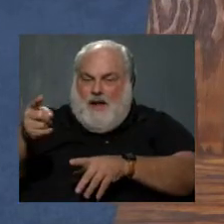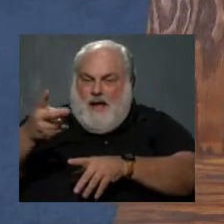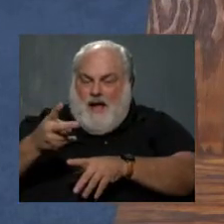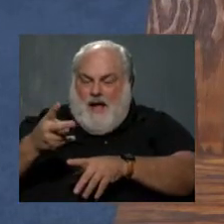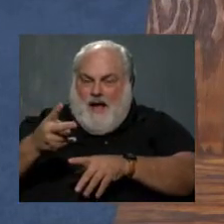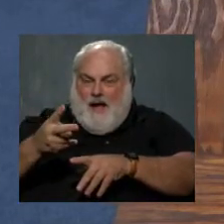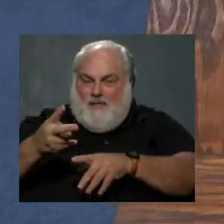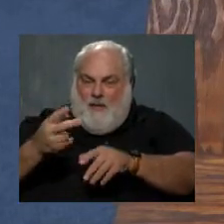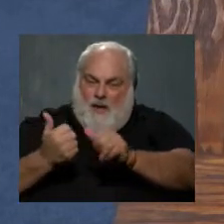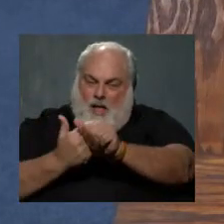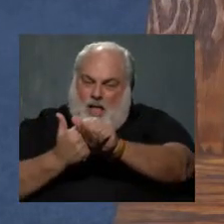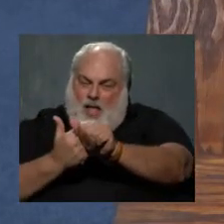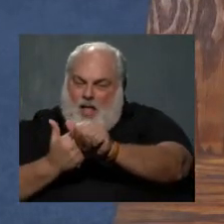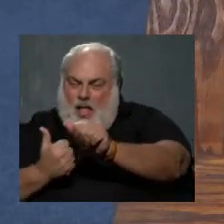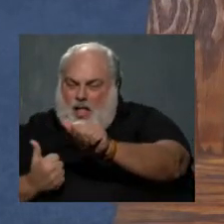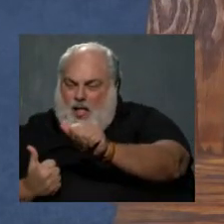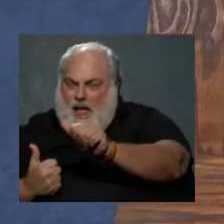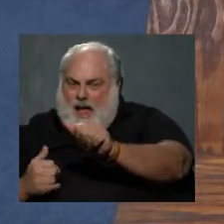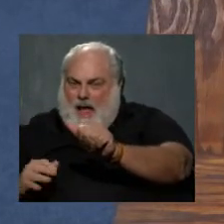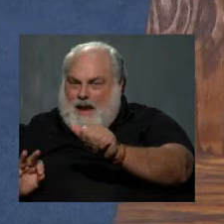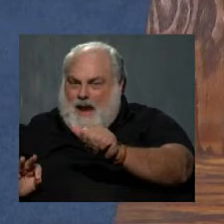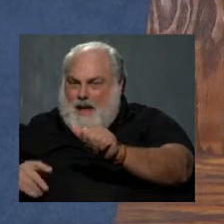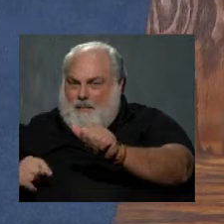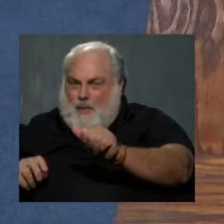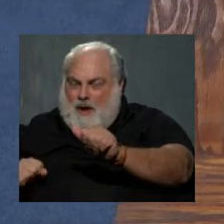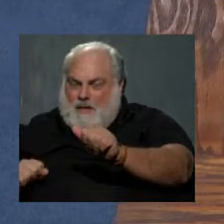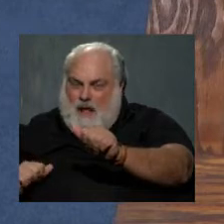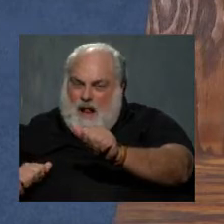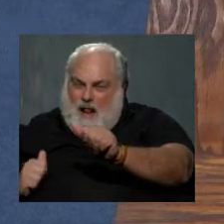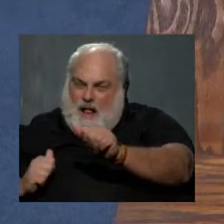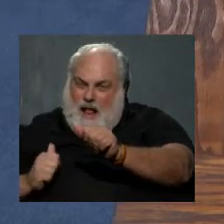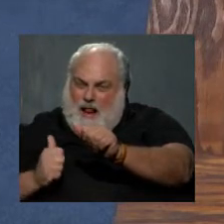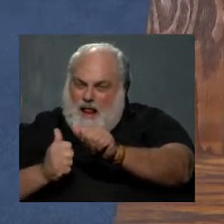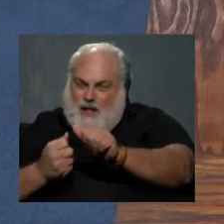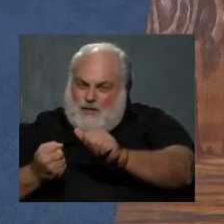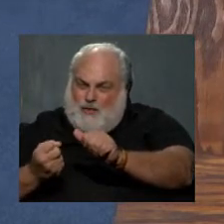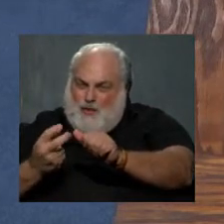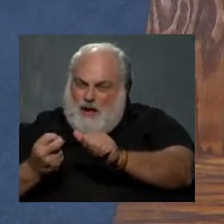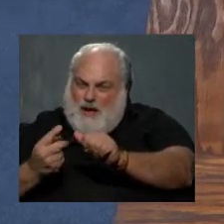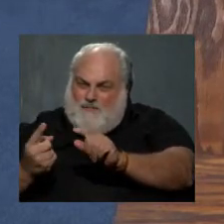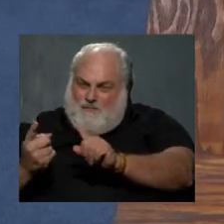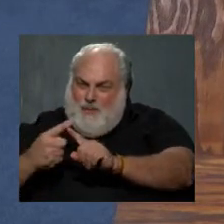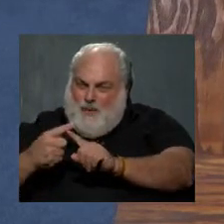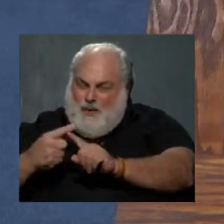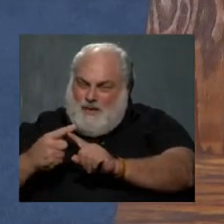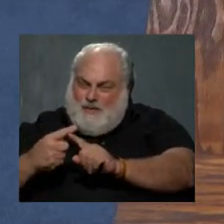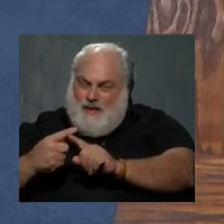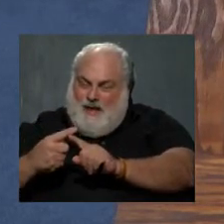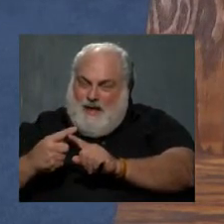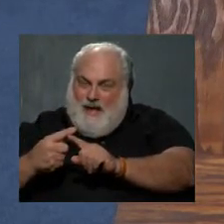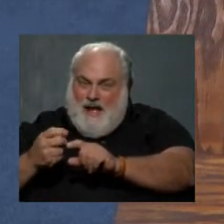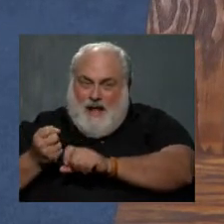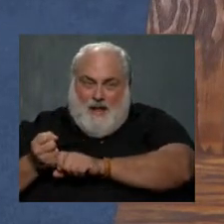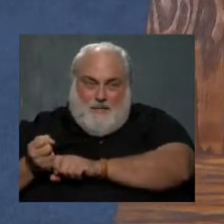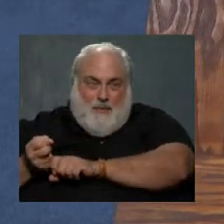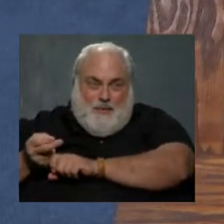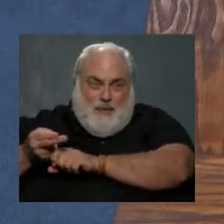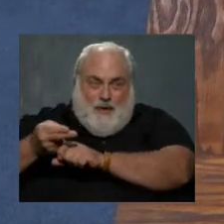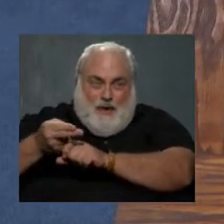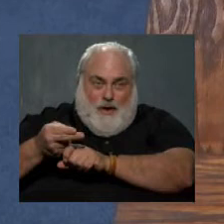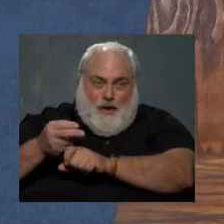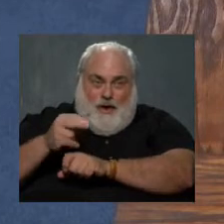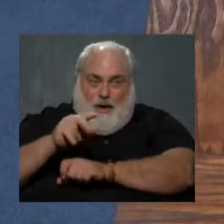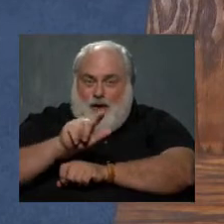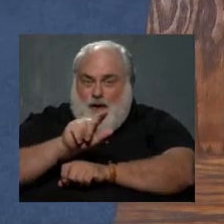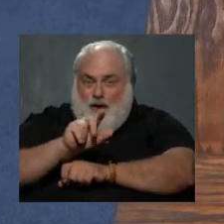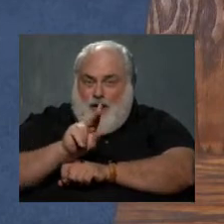by 9 points when they went on a 12-2 run. A free throw by someone we know